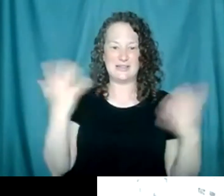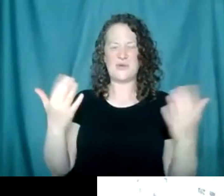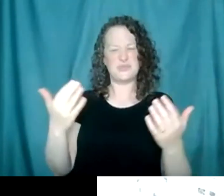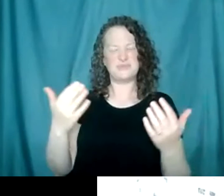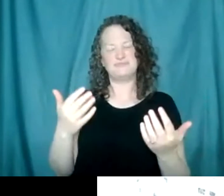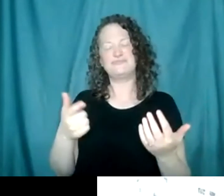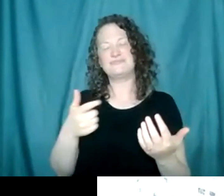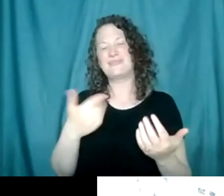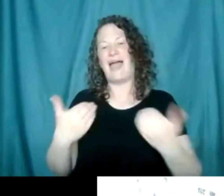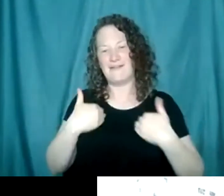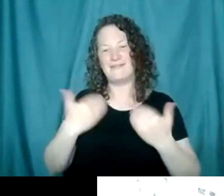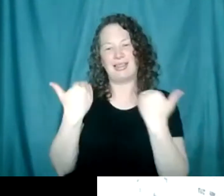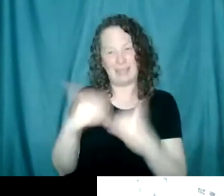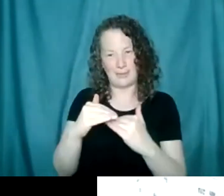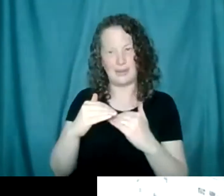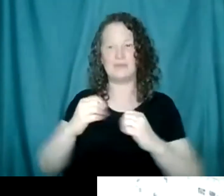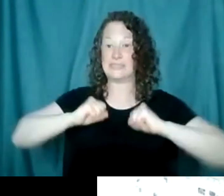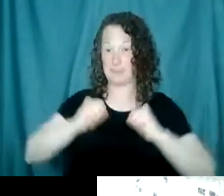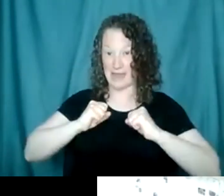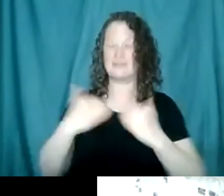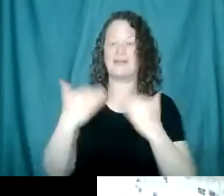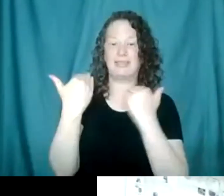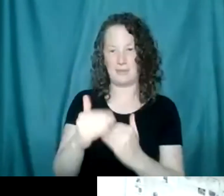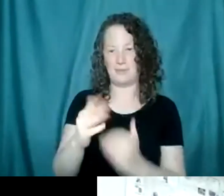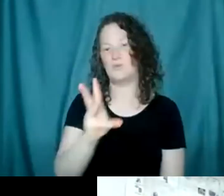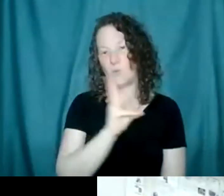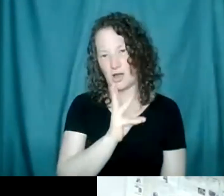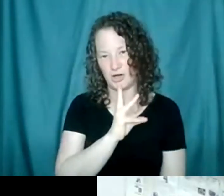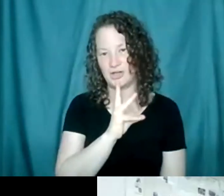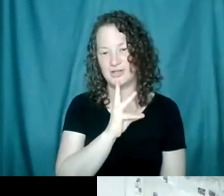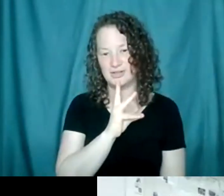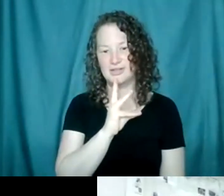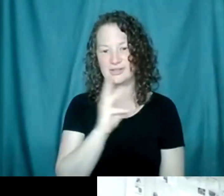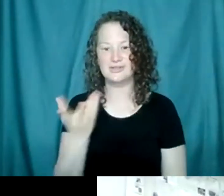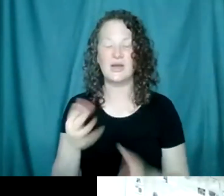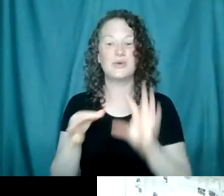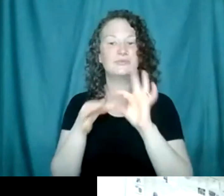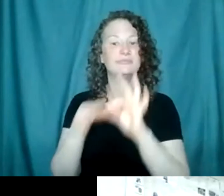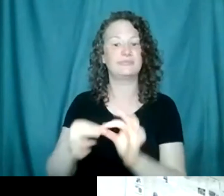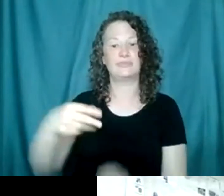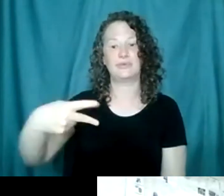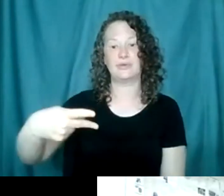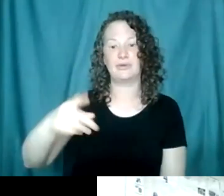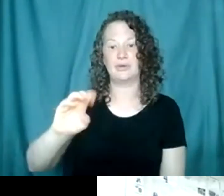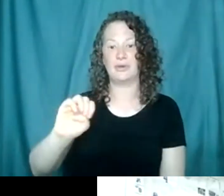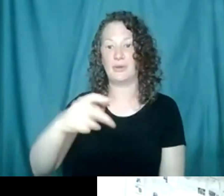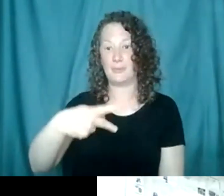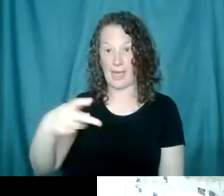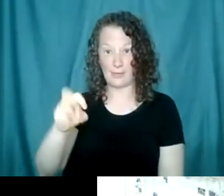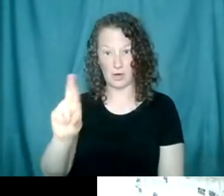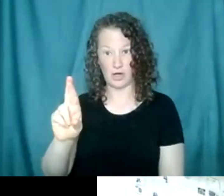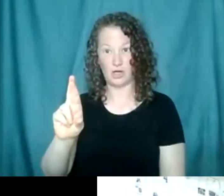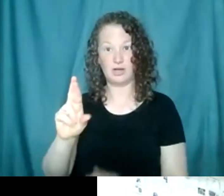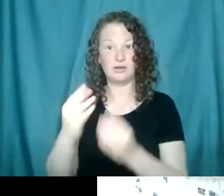restrictions with the space in the water as well. It's like, okay, they're like with the pepper plant, it's not as bushy, and so